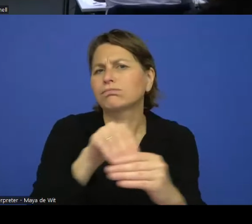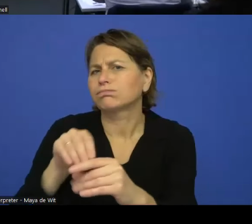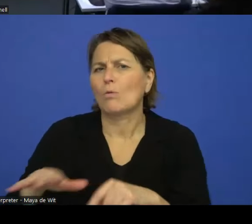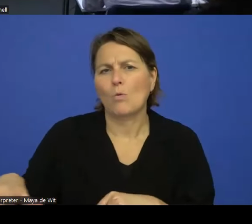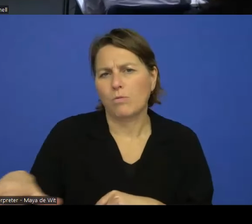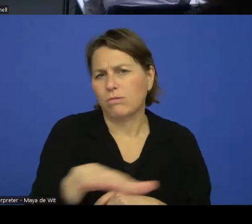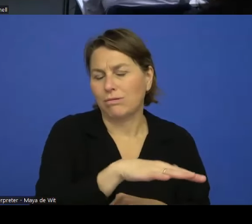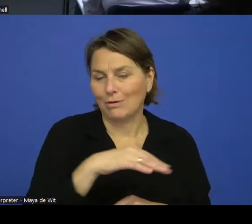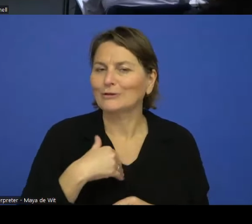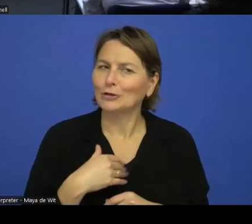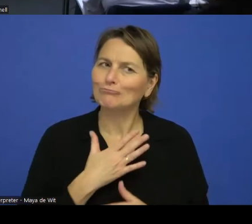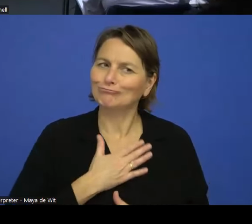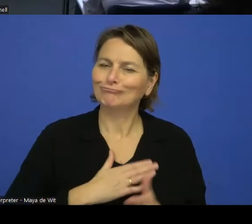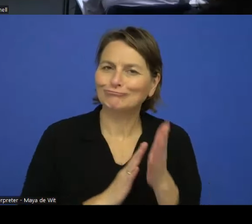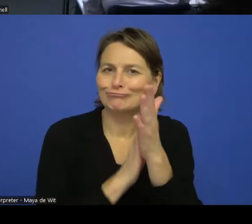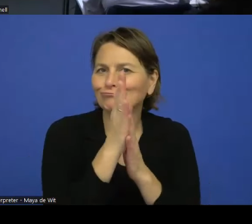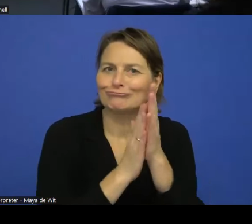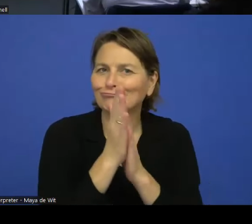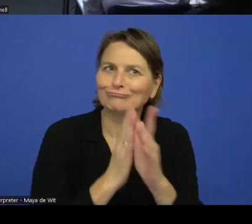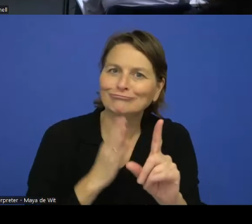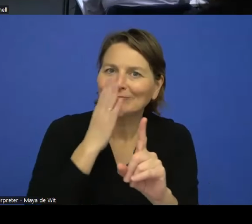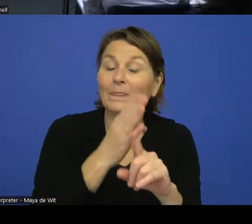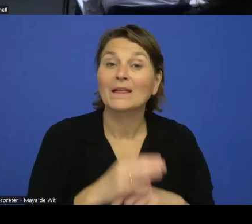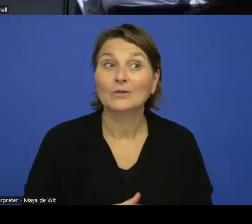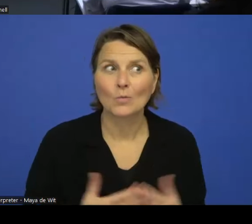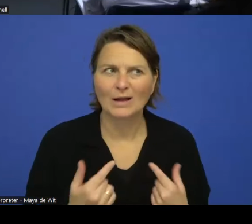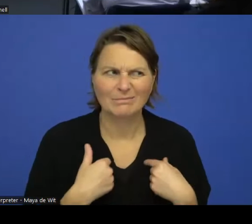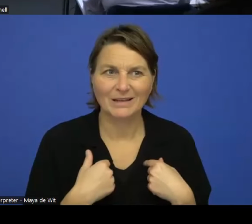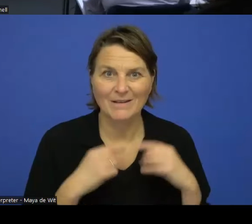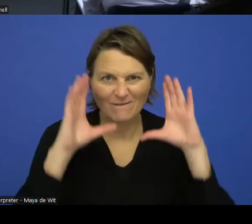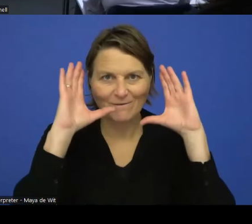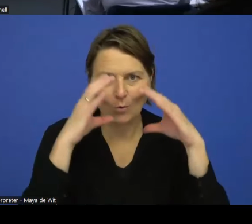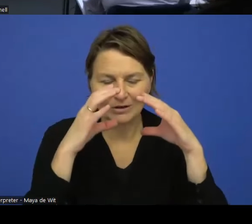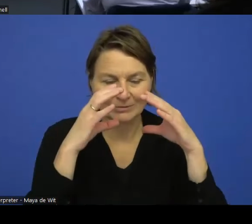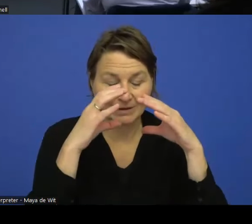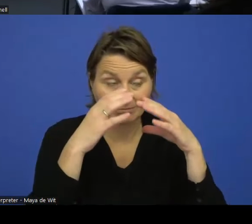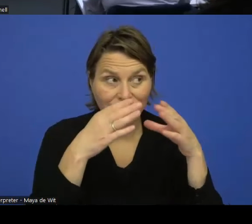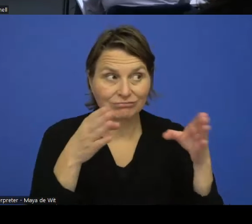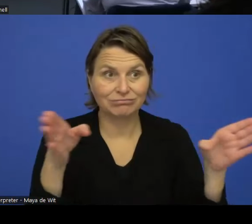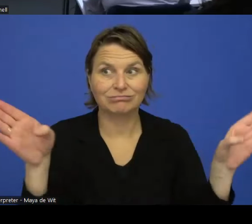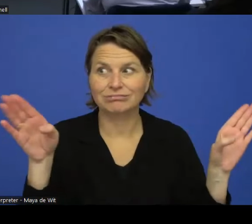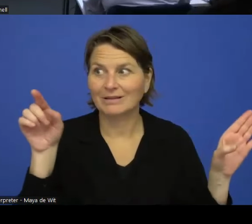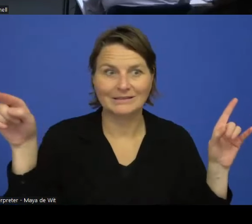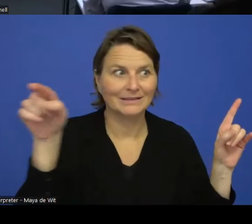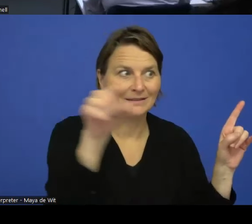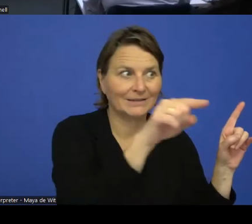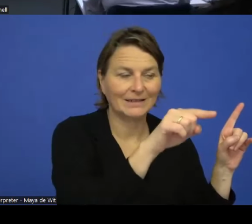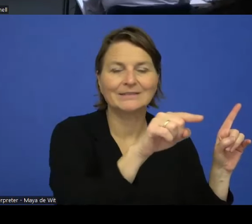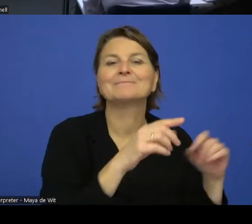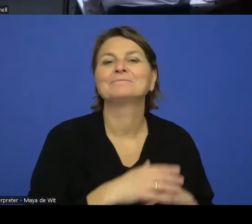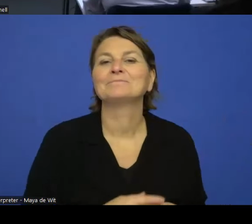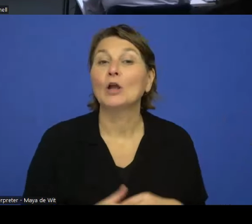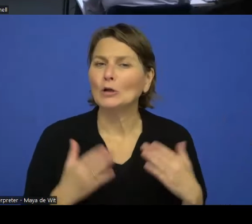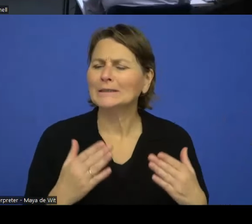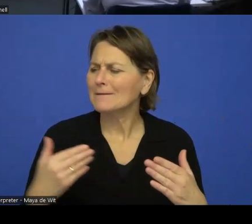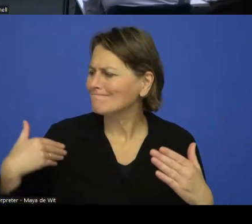And maybe that's because I don't know, maybe I lack focus. But what I wanted to reflect on today is just what I've learned, because I